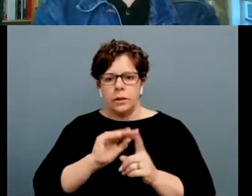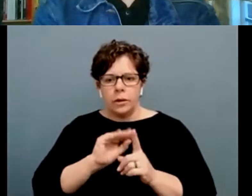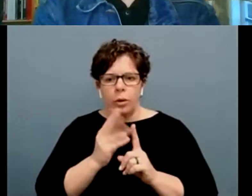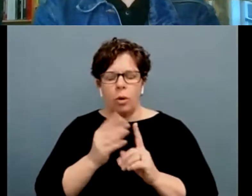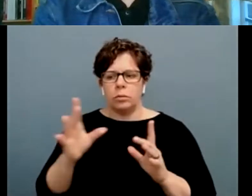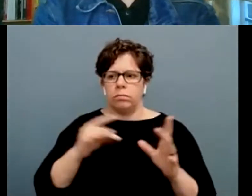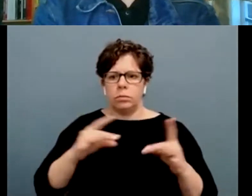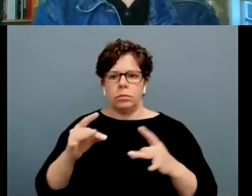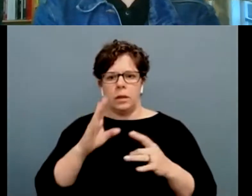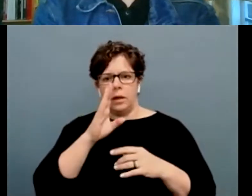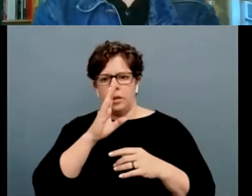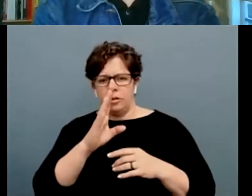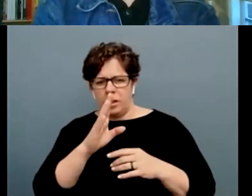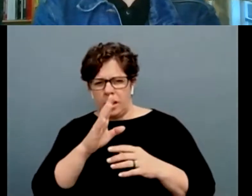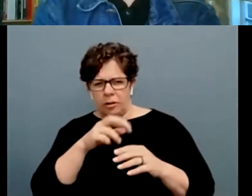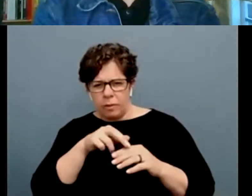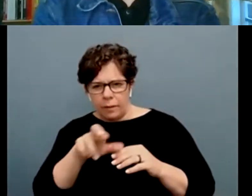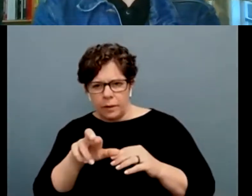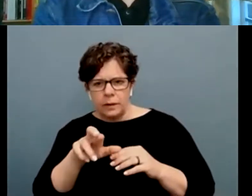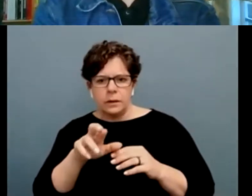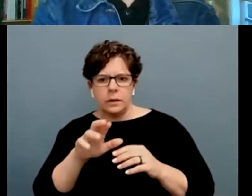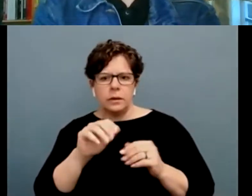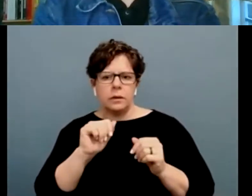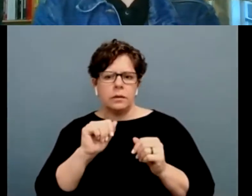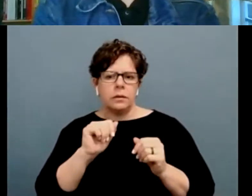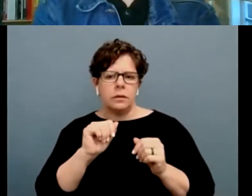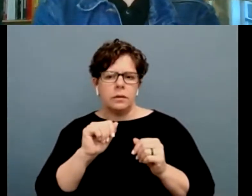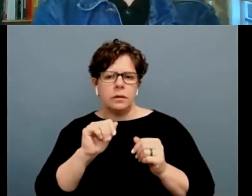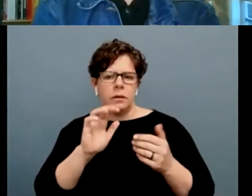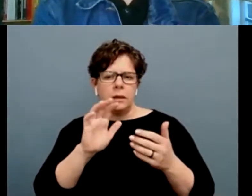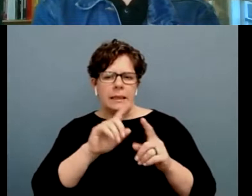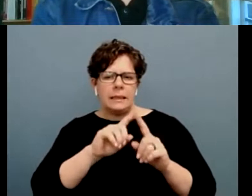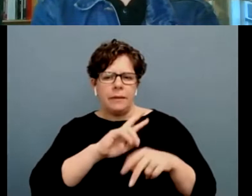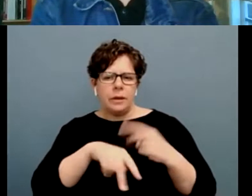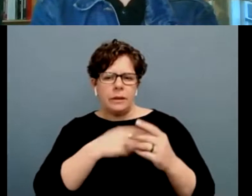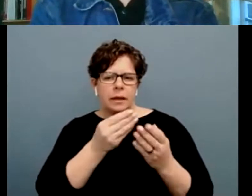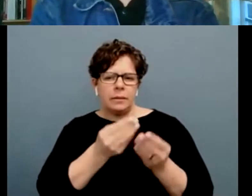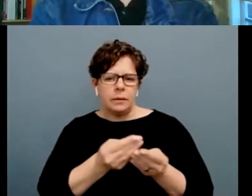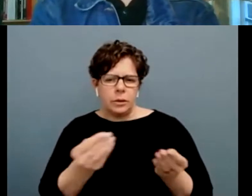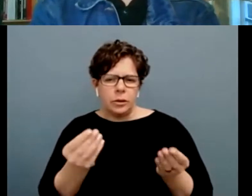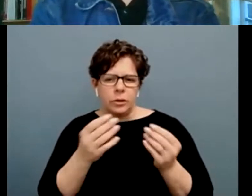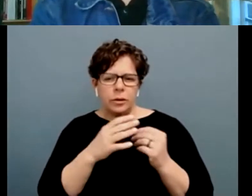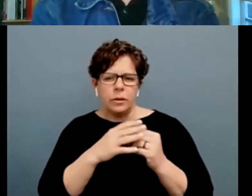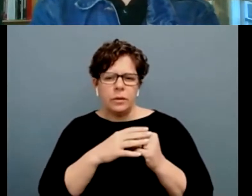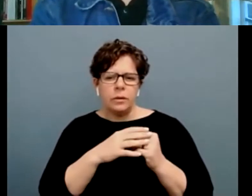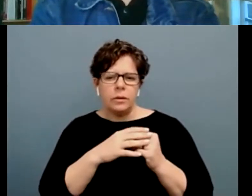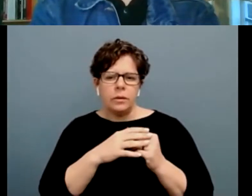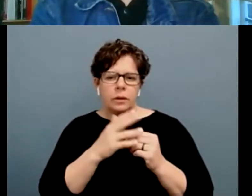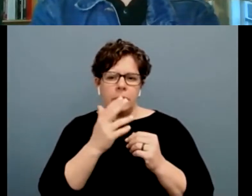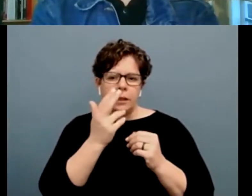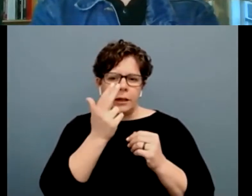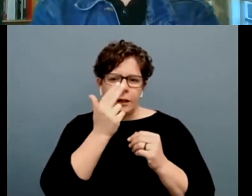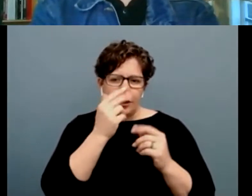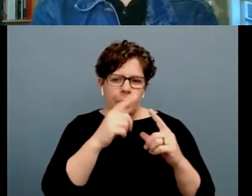direct references, there are transcriptions of different types of materials and cartoons, political cartoons